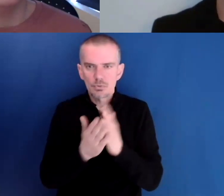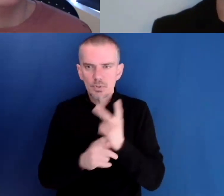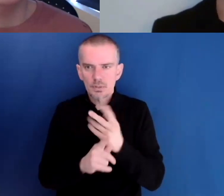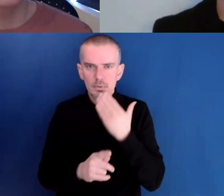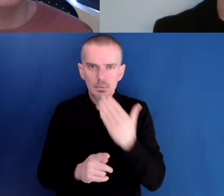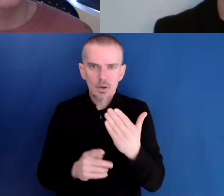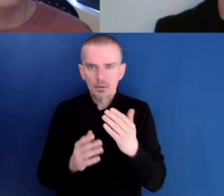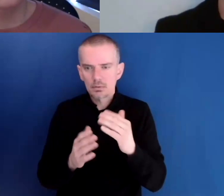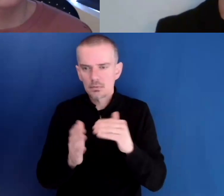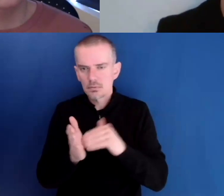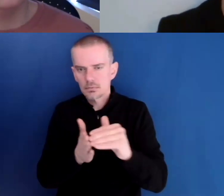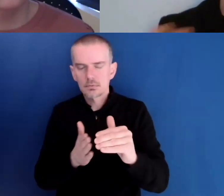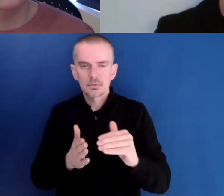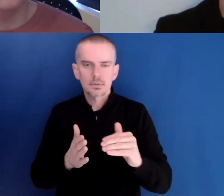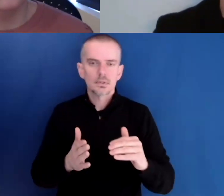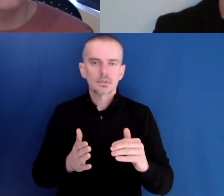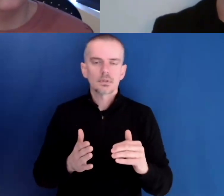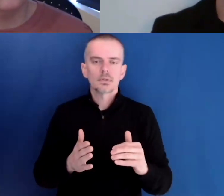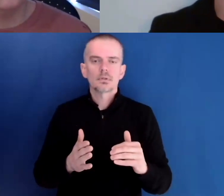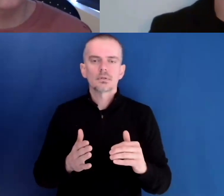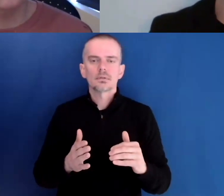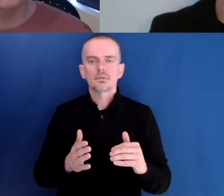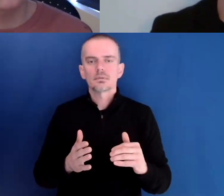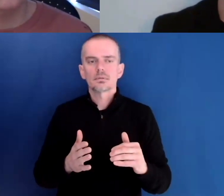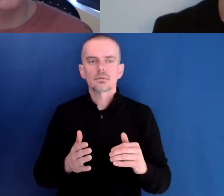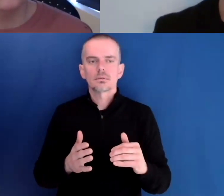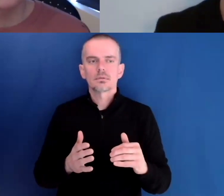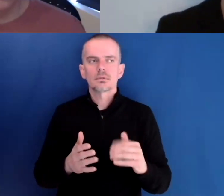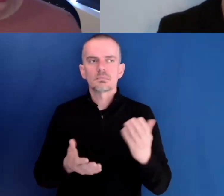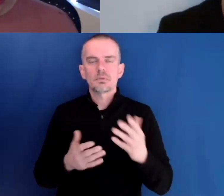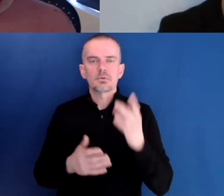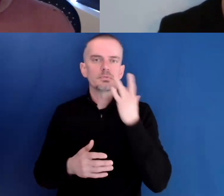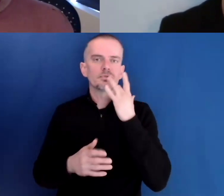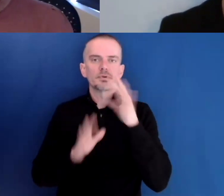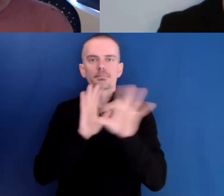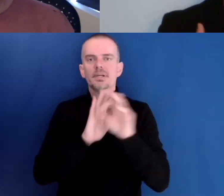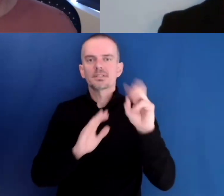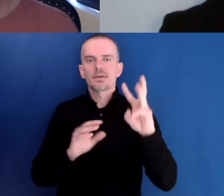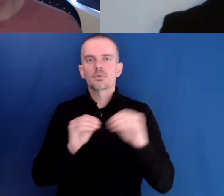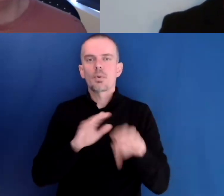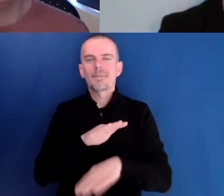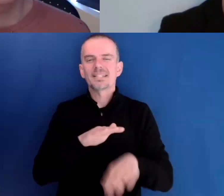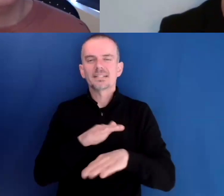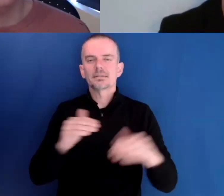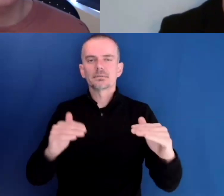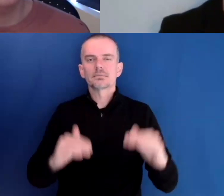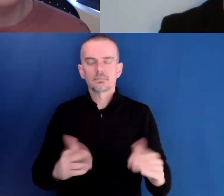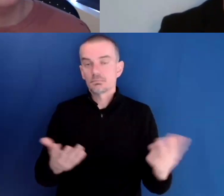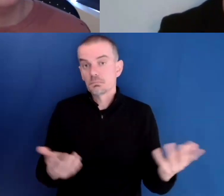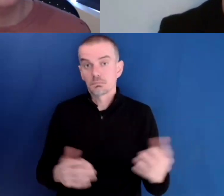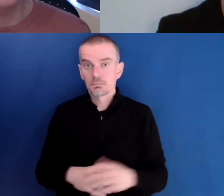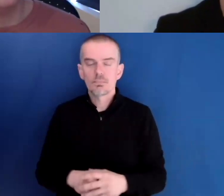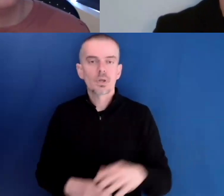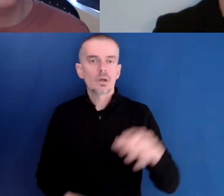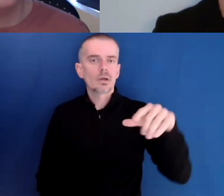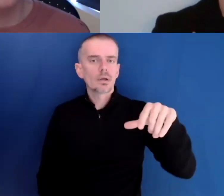basis. Uh, than maybe with a more introductory type software. So QuickBooks is generally it seems